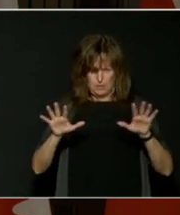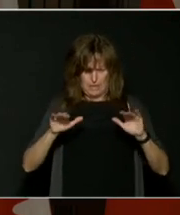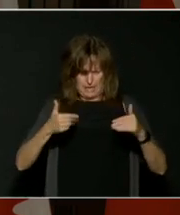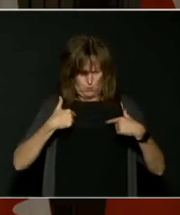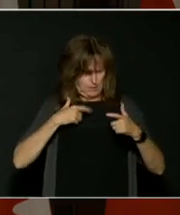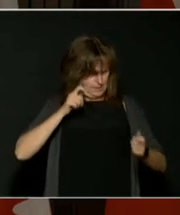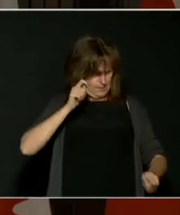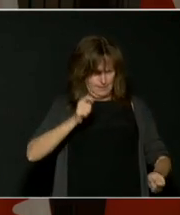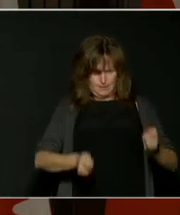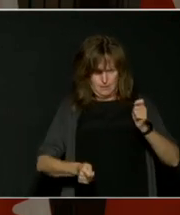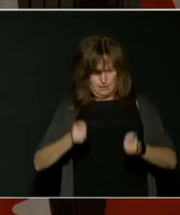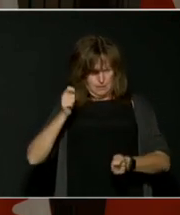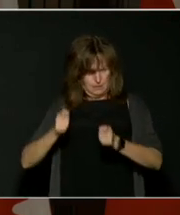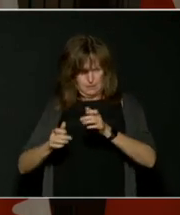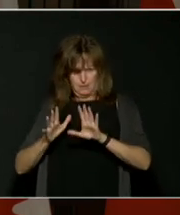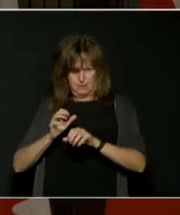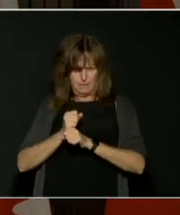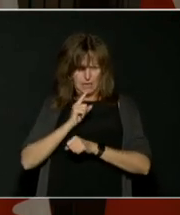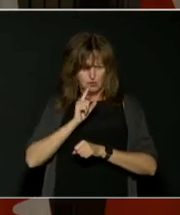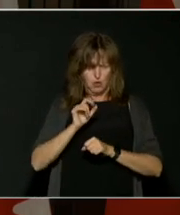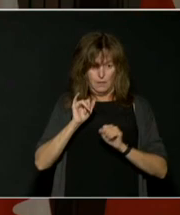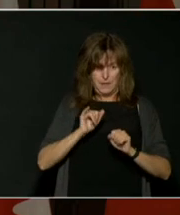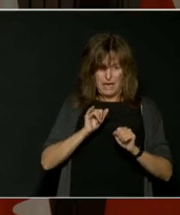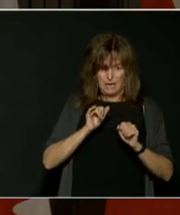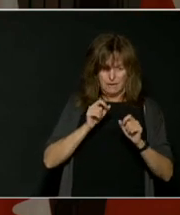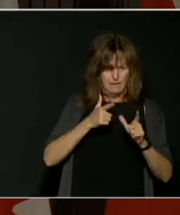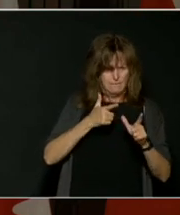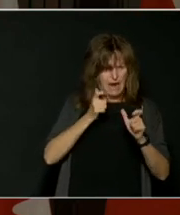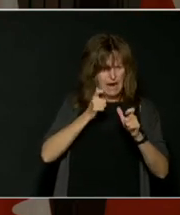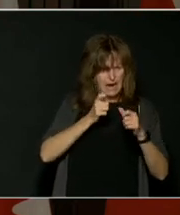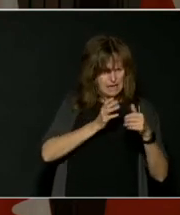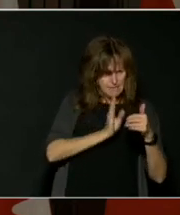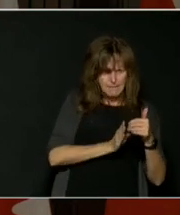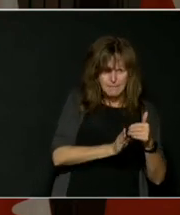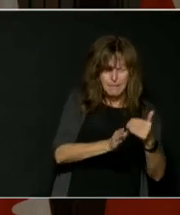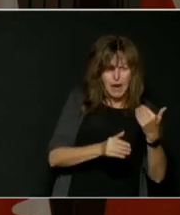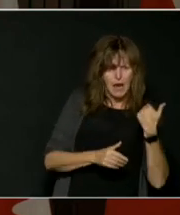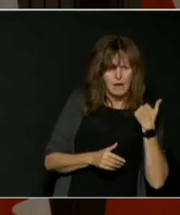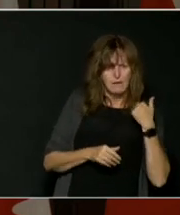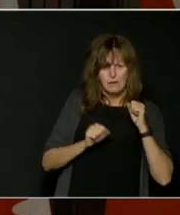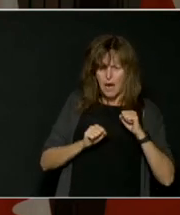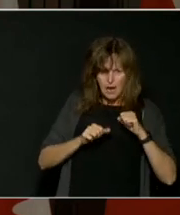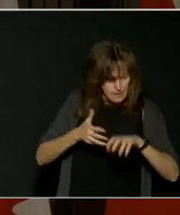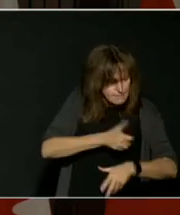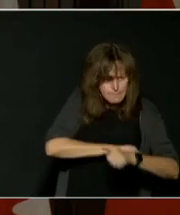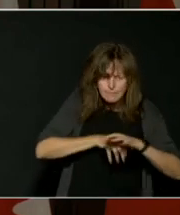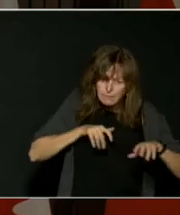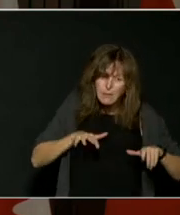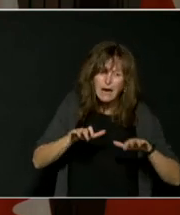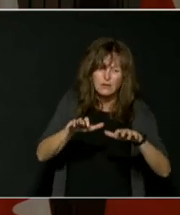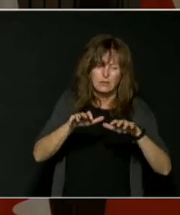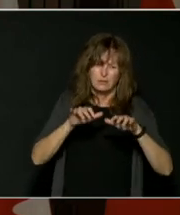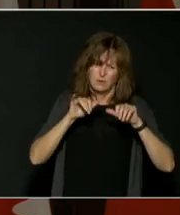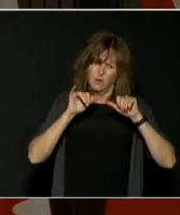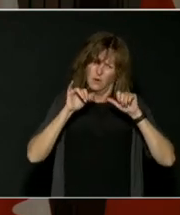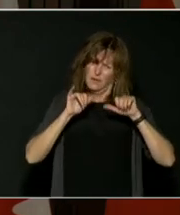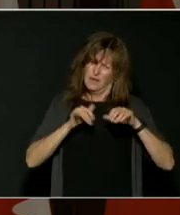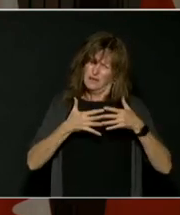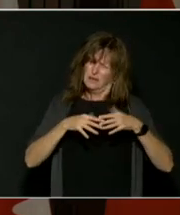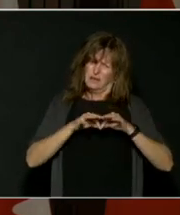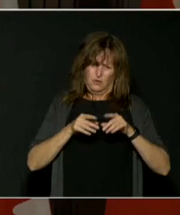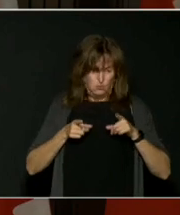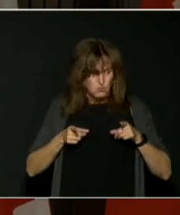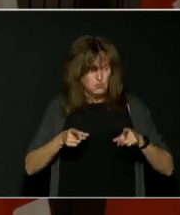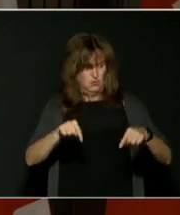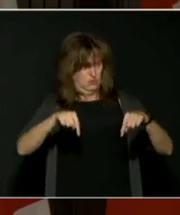the greatest response, and that's appropriate to a pandemic, and so really figuring out as we go forward how to do that. In